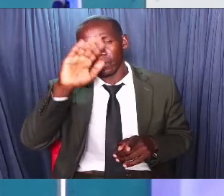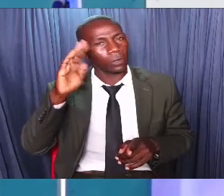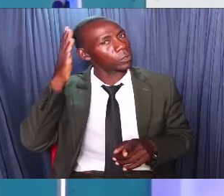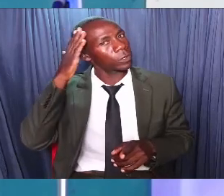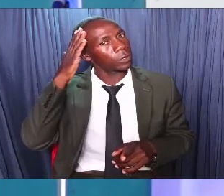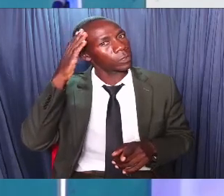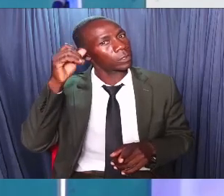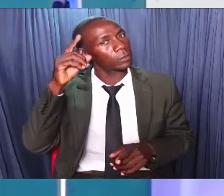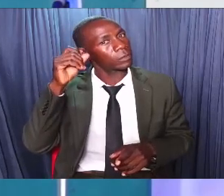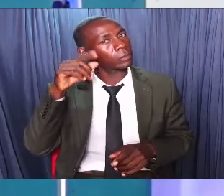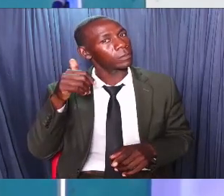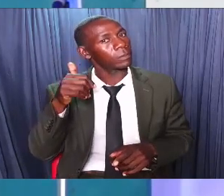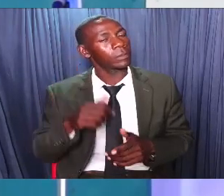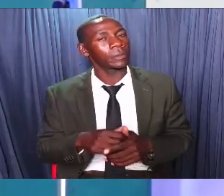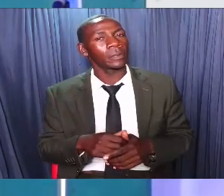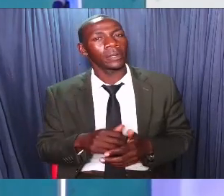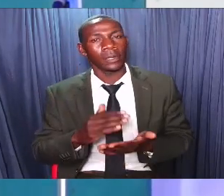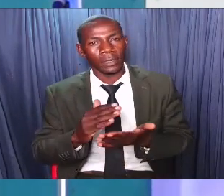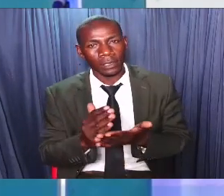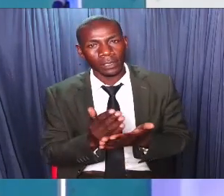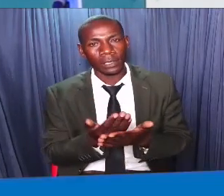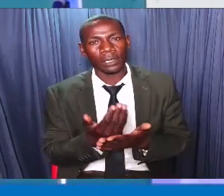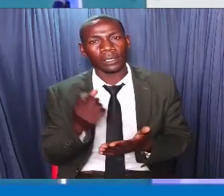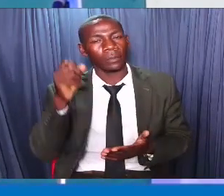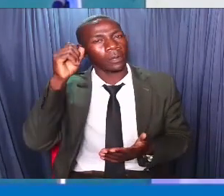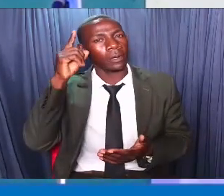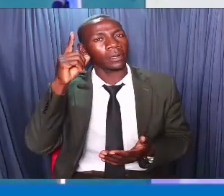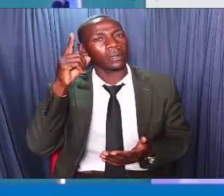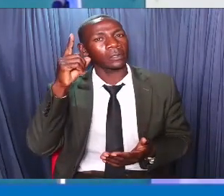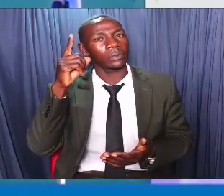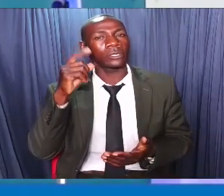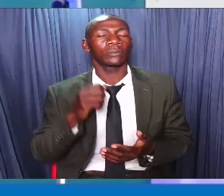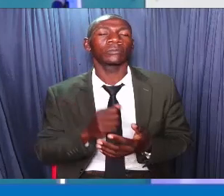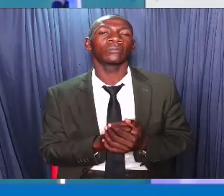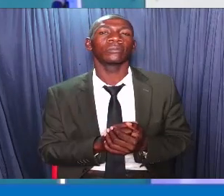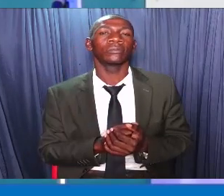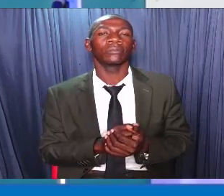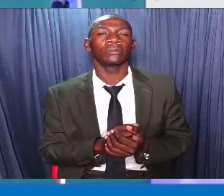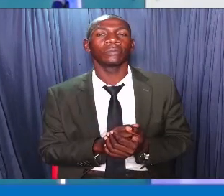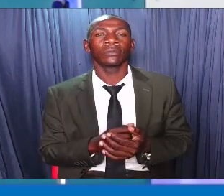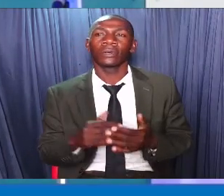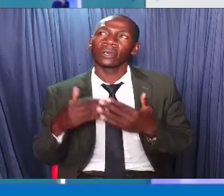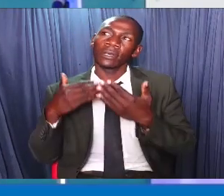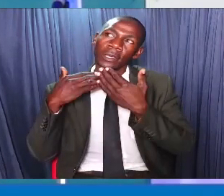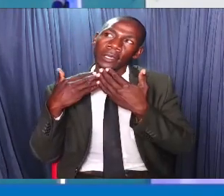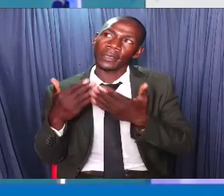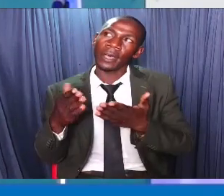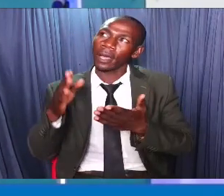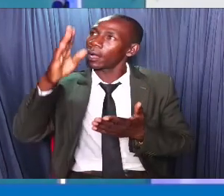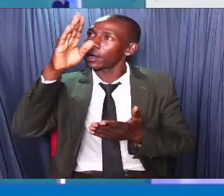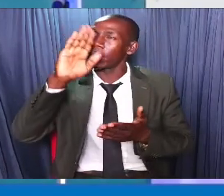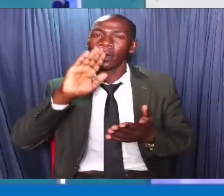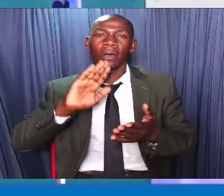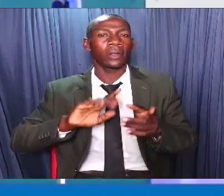God understood. Na baadhi yenu walielewa. And some of you understood. Namshukuru Mungu safari